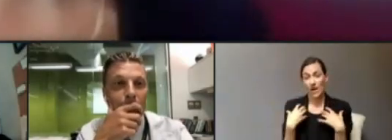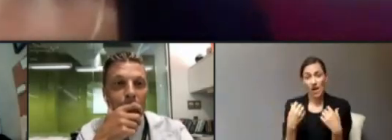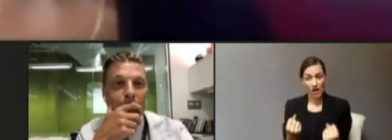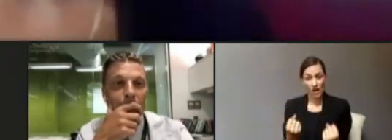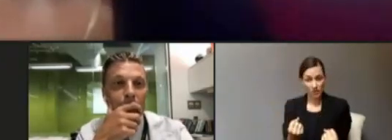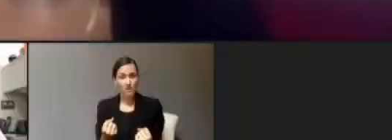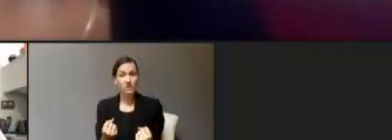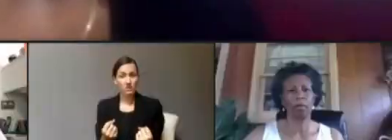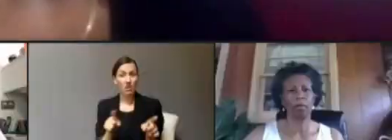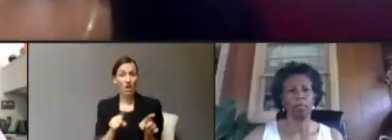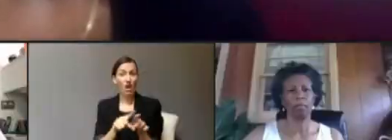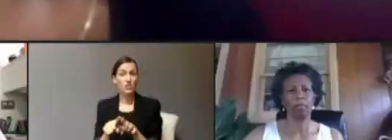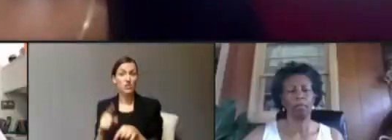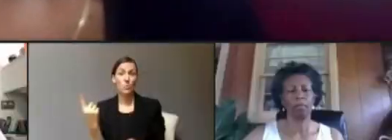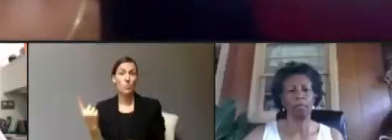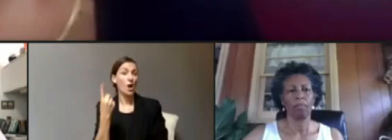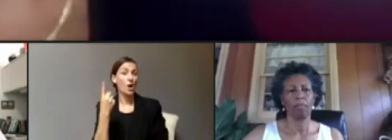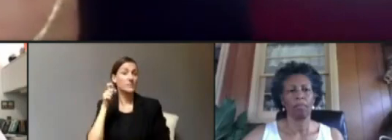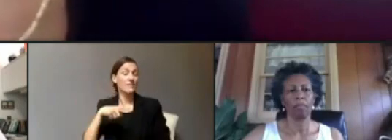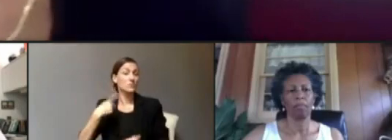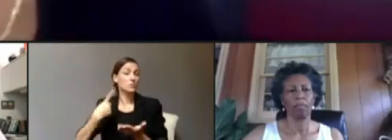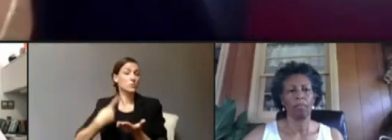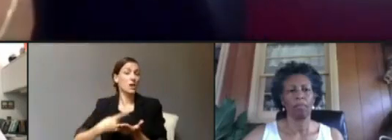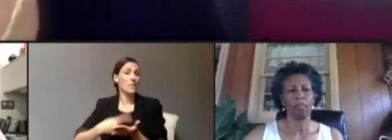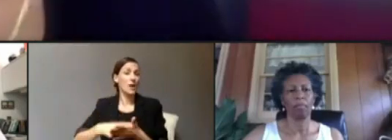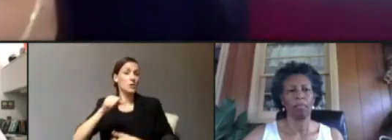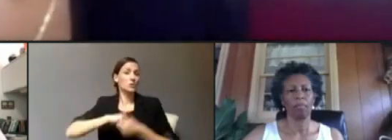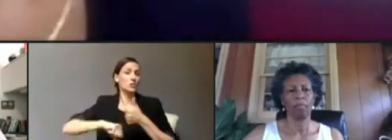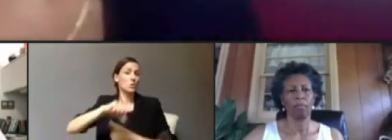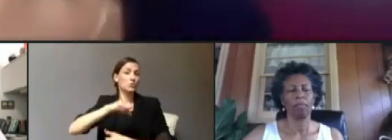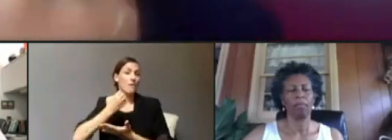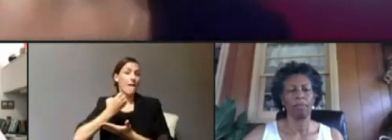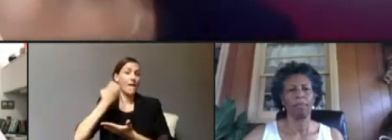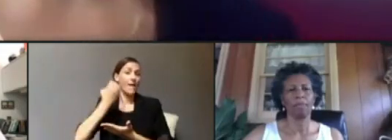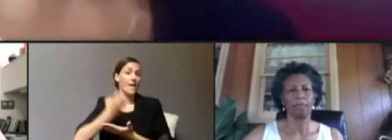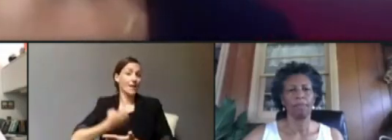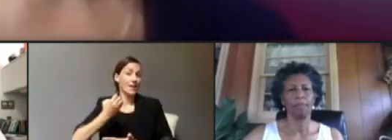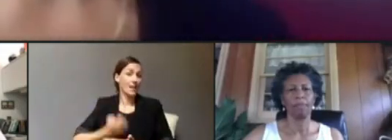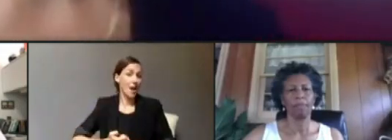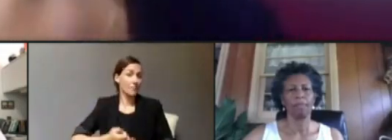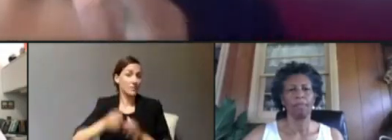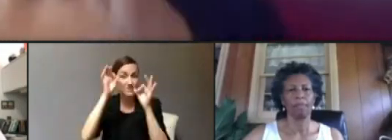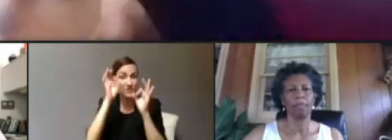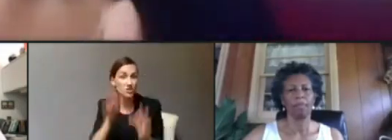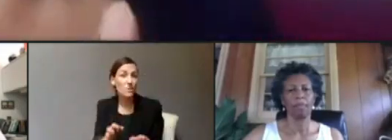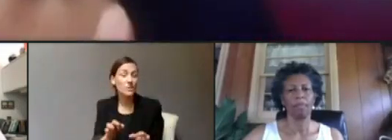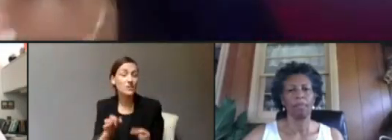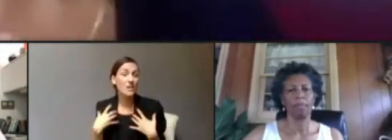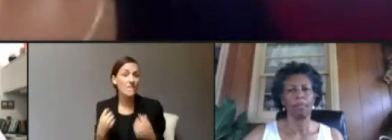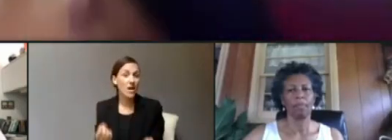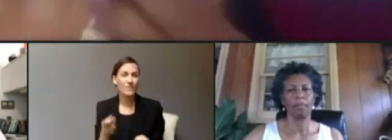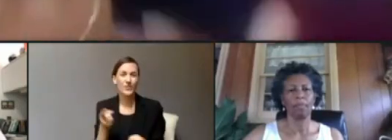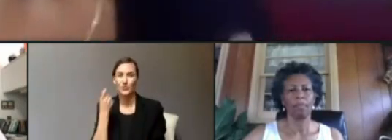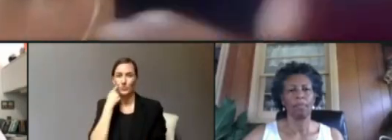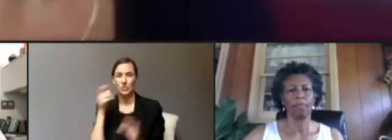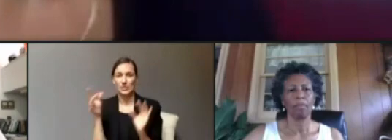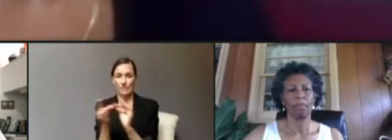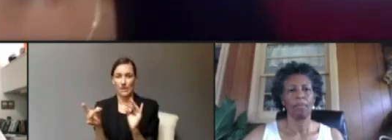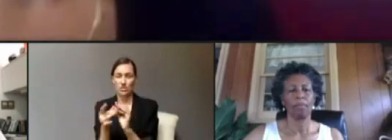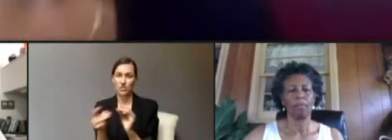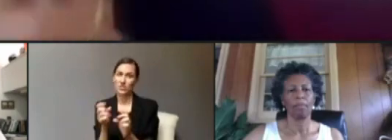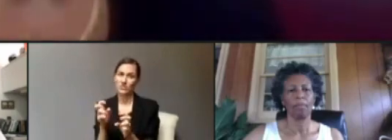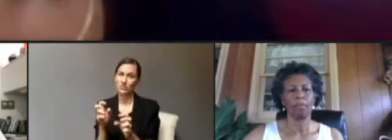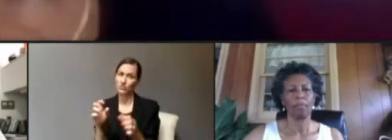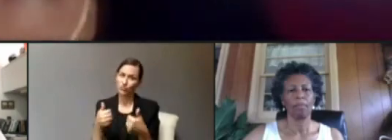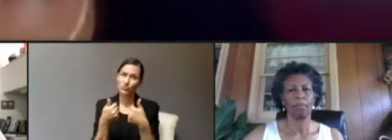we need to always be talking about the socioeconomic determinants of health. And you just mentioned that. It's very difficult